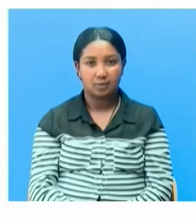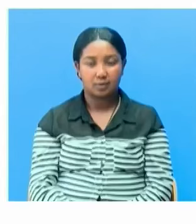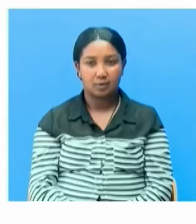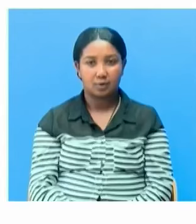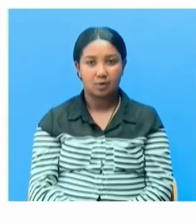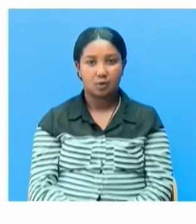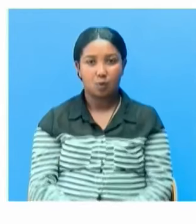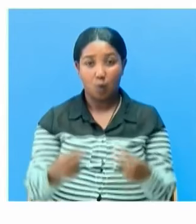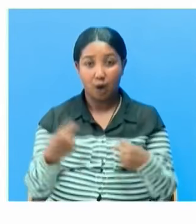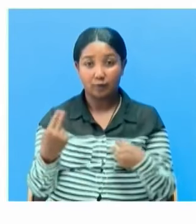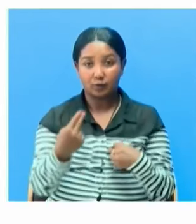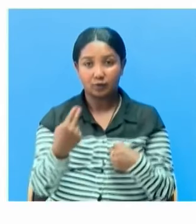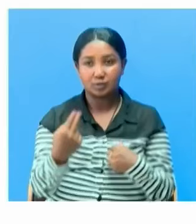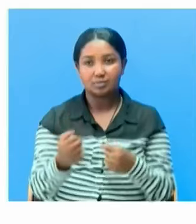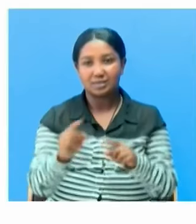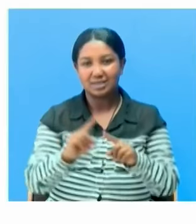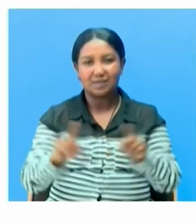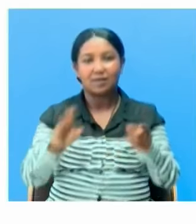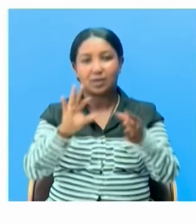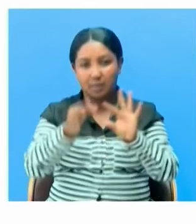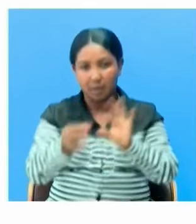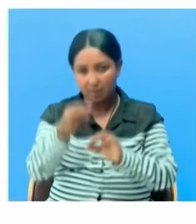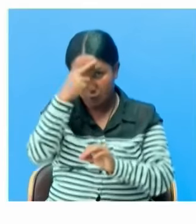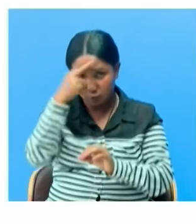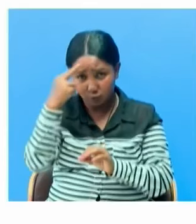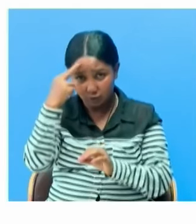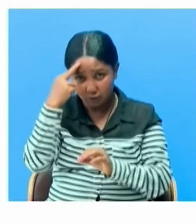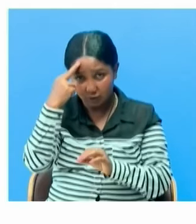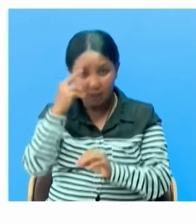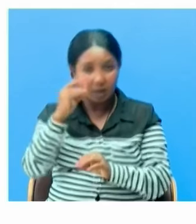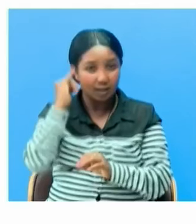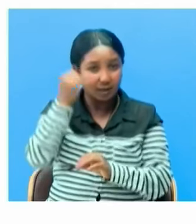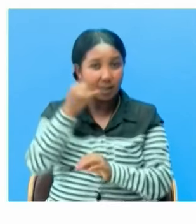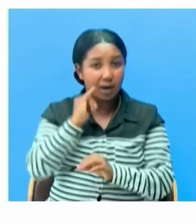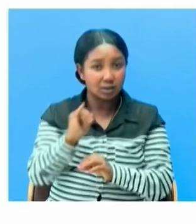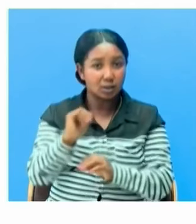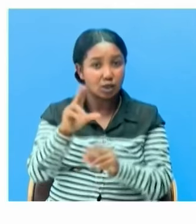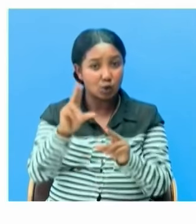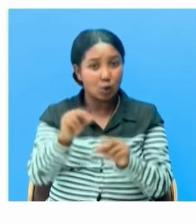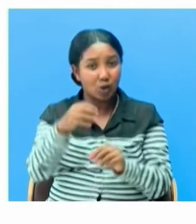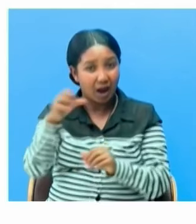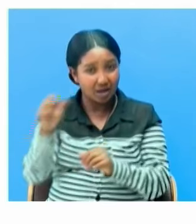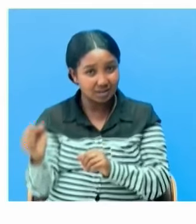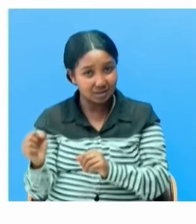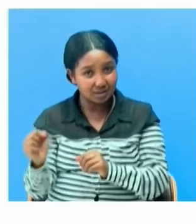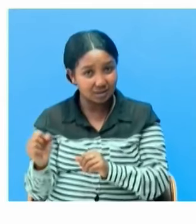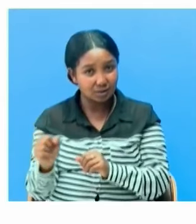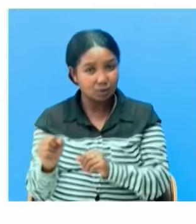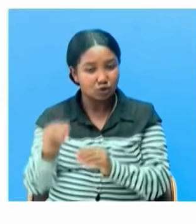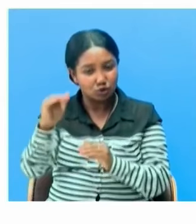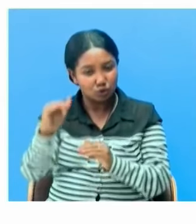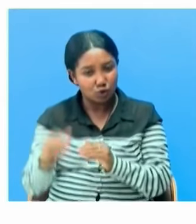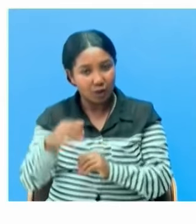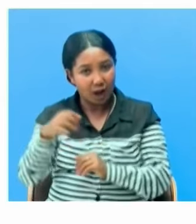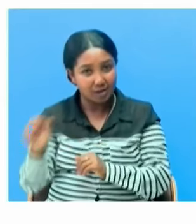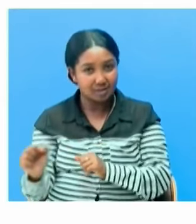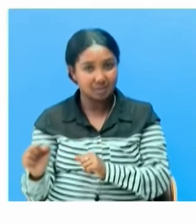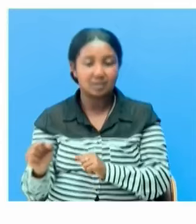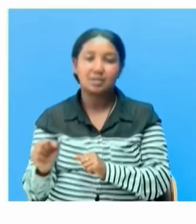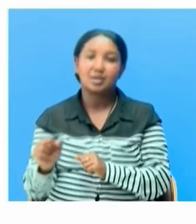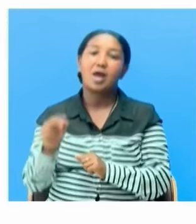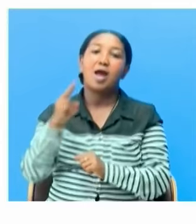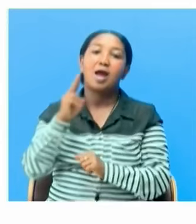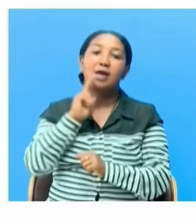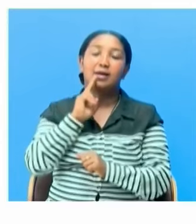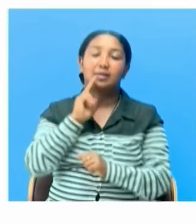We have to use the different meaning because just Jamal is not as so short as